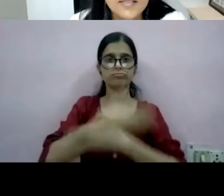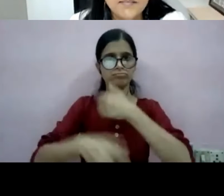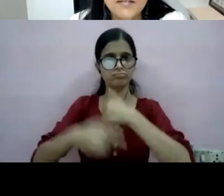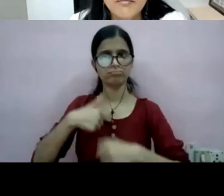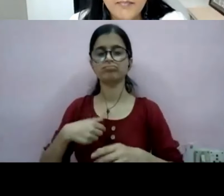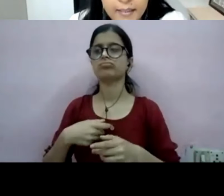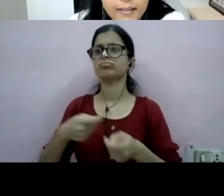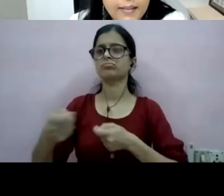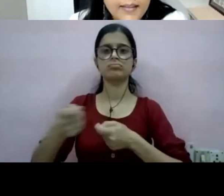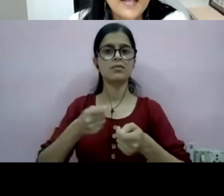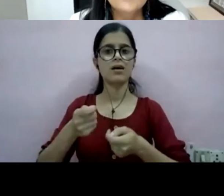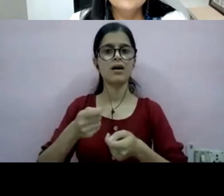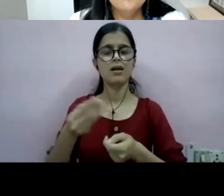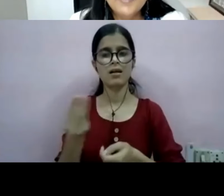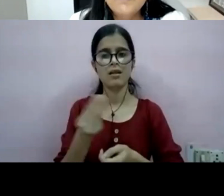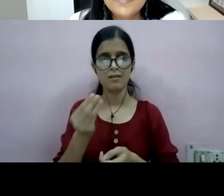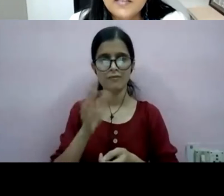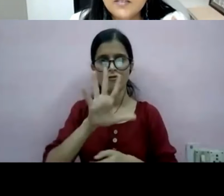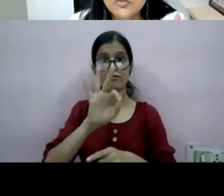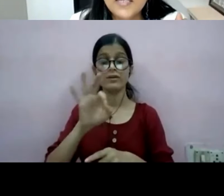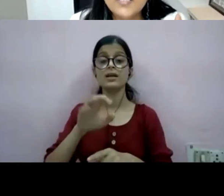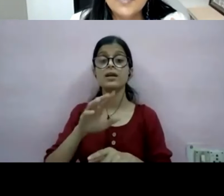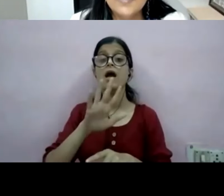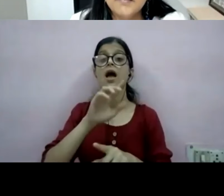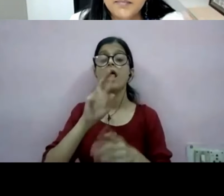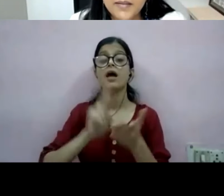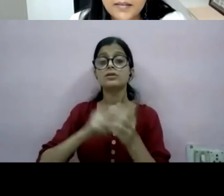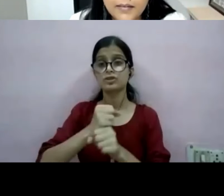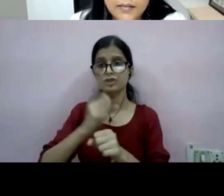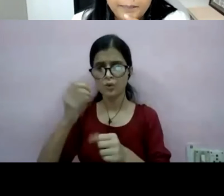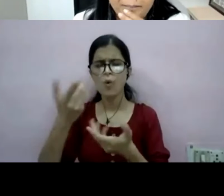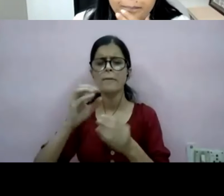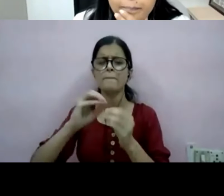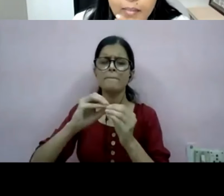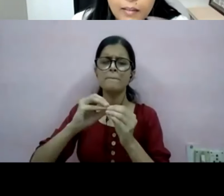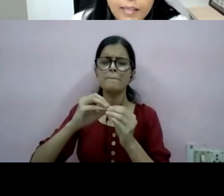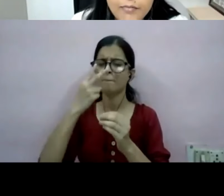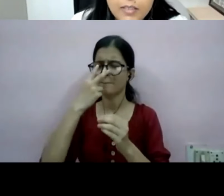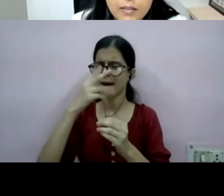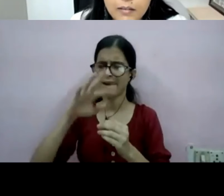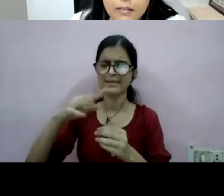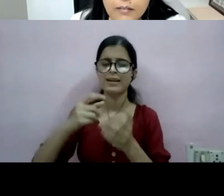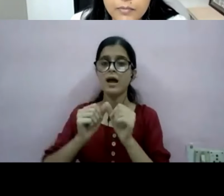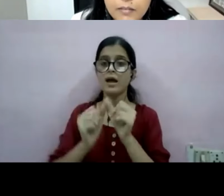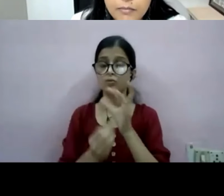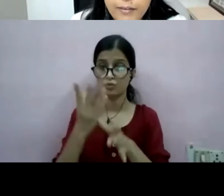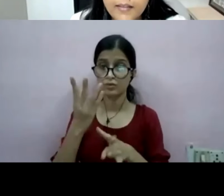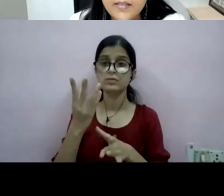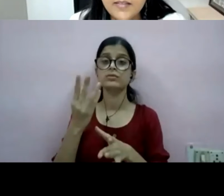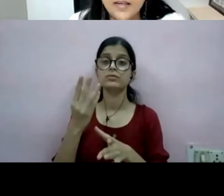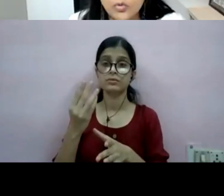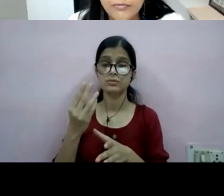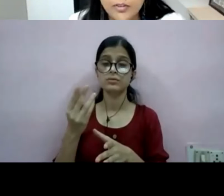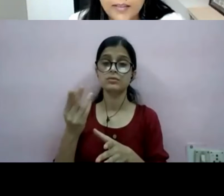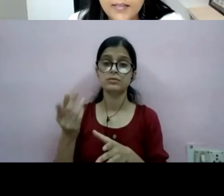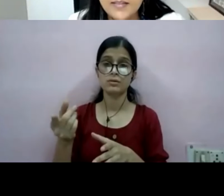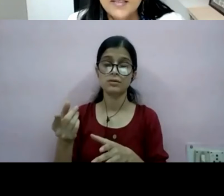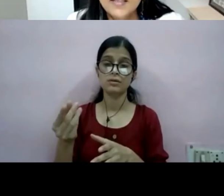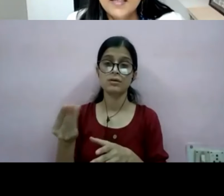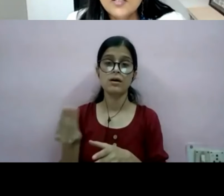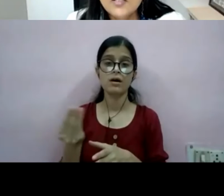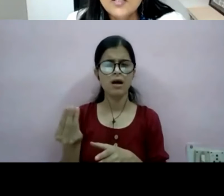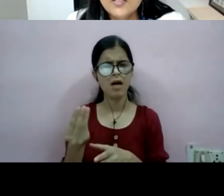by disabled men. And the Blind Persons Association in Ahmedabad gives figures out for